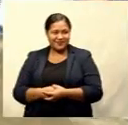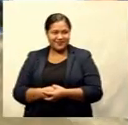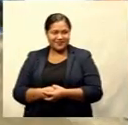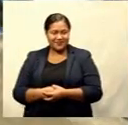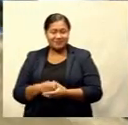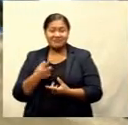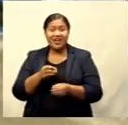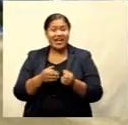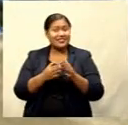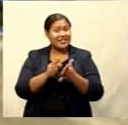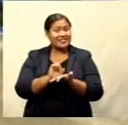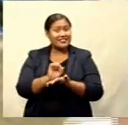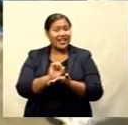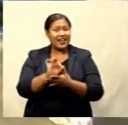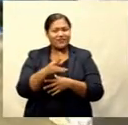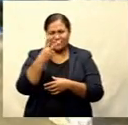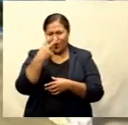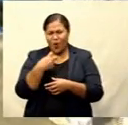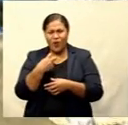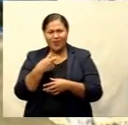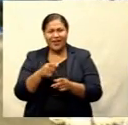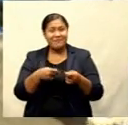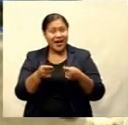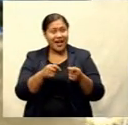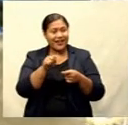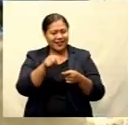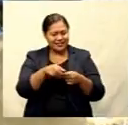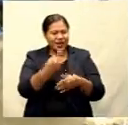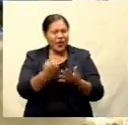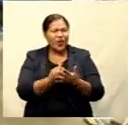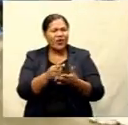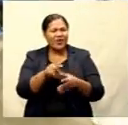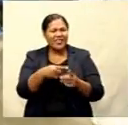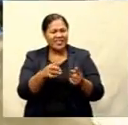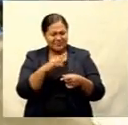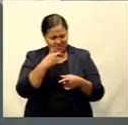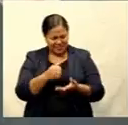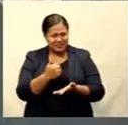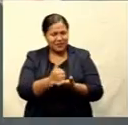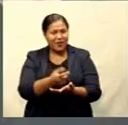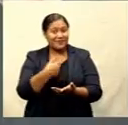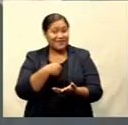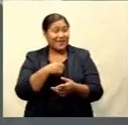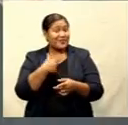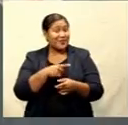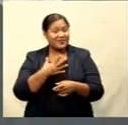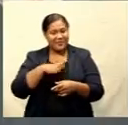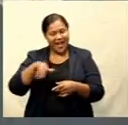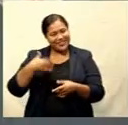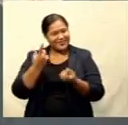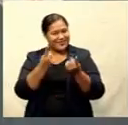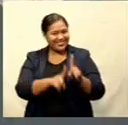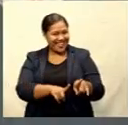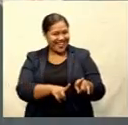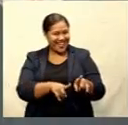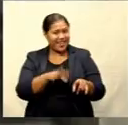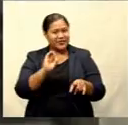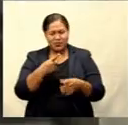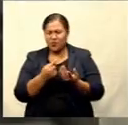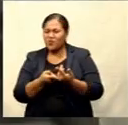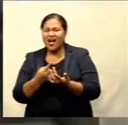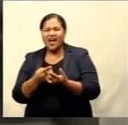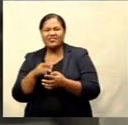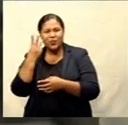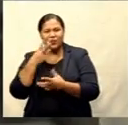I started selling from the old market. This is the only thing that has kept me going since my husband passed away. I go with other women